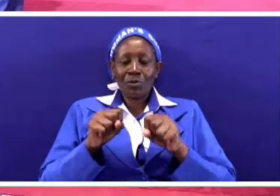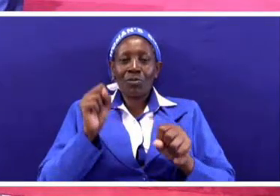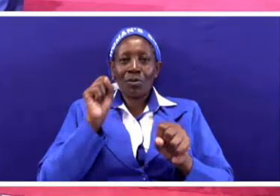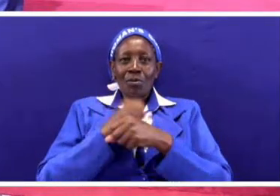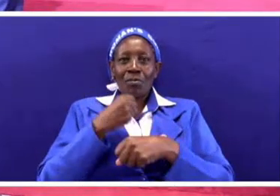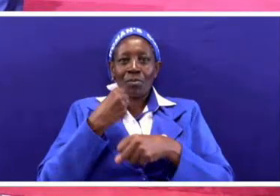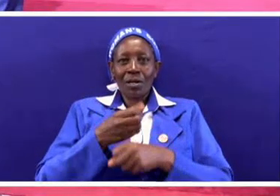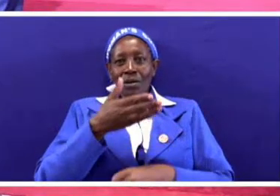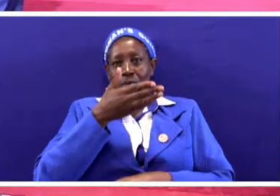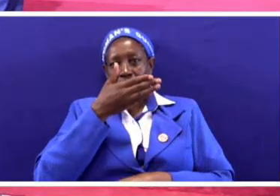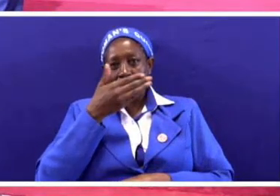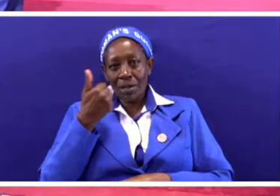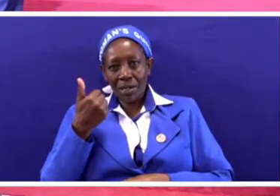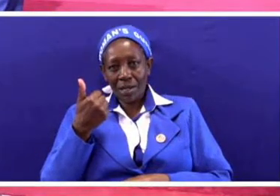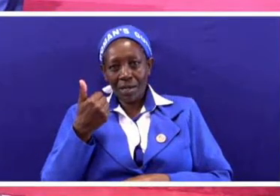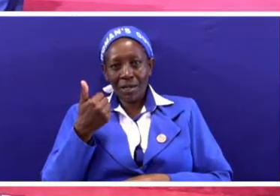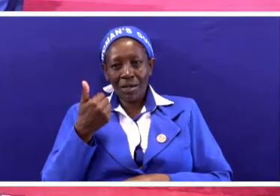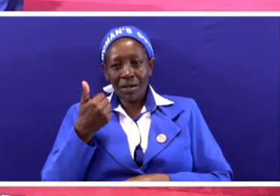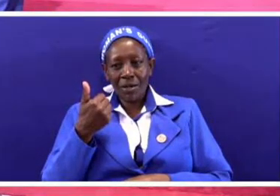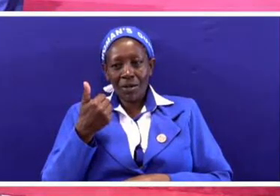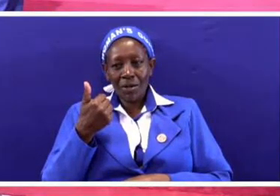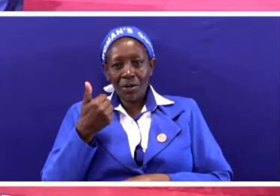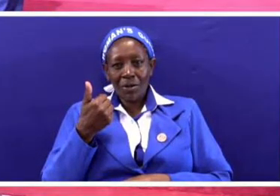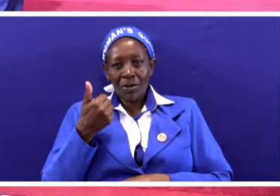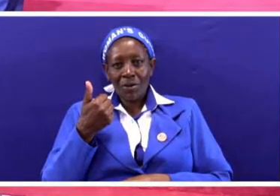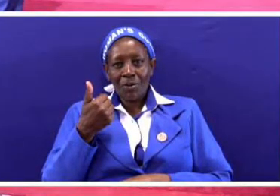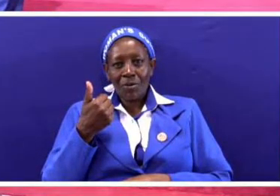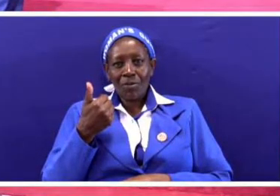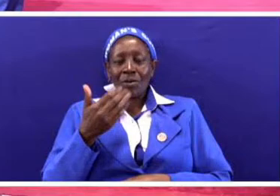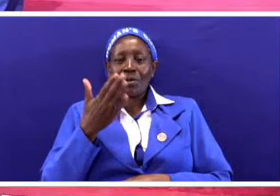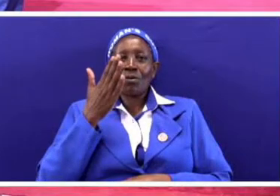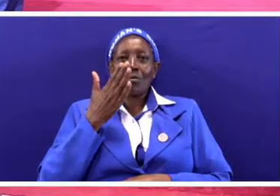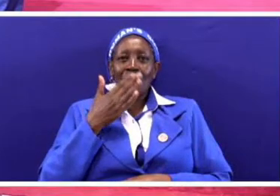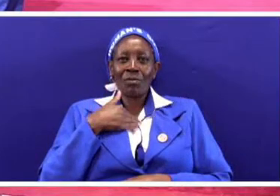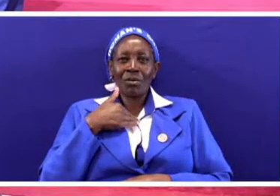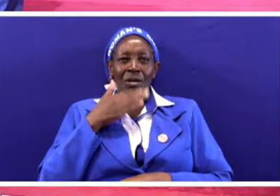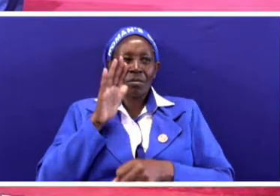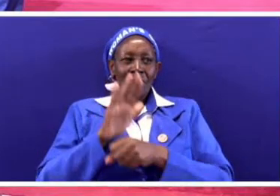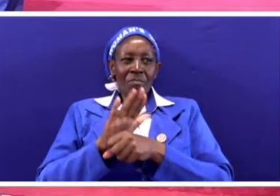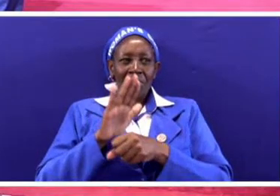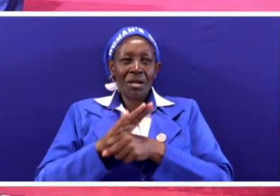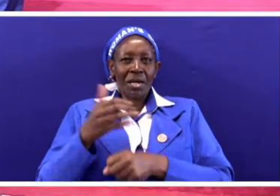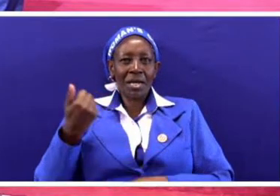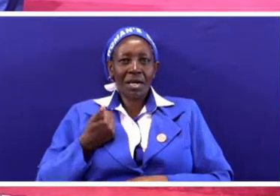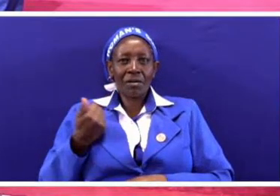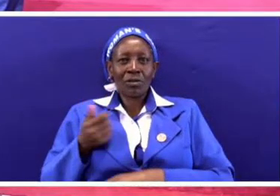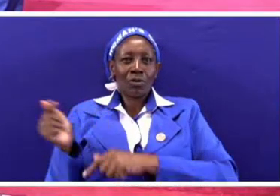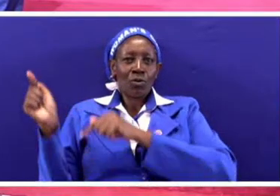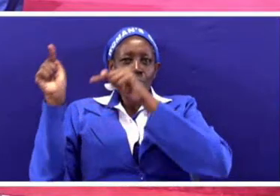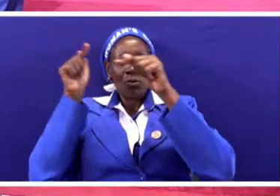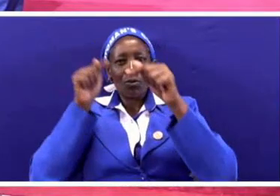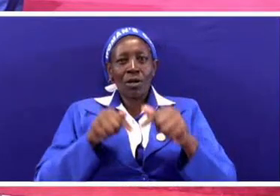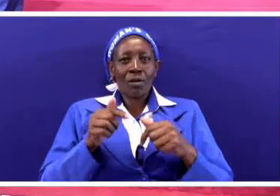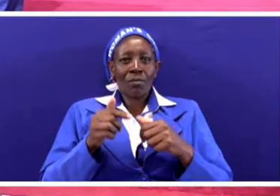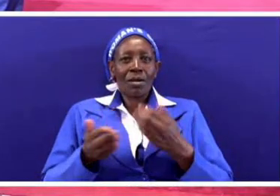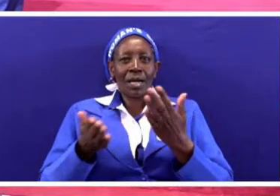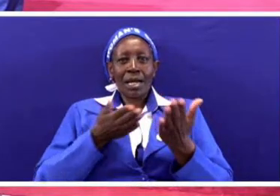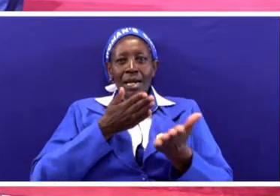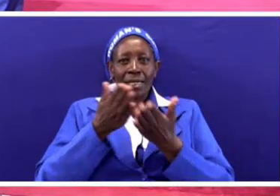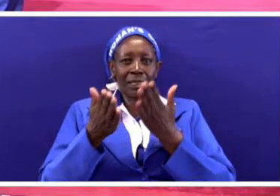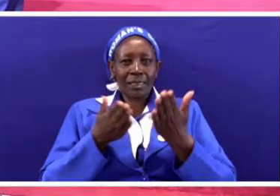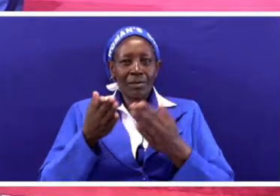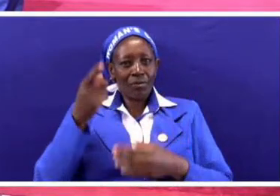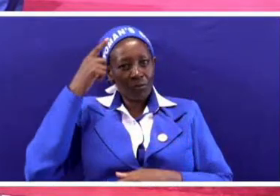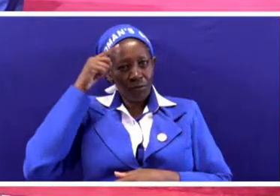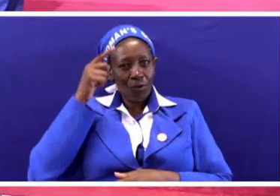We look forward even for many girls who will come into the ministry and serve, because this ministry is for men and